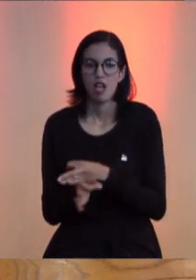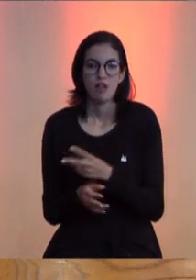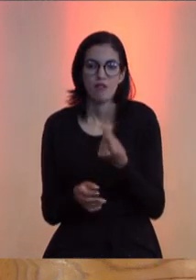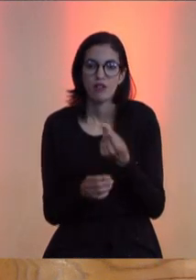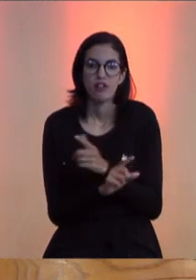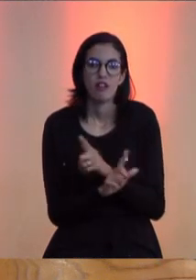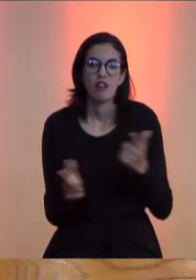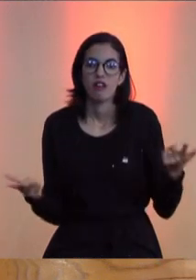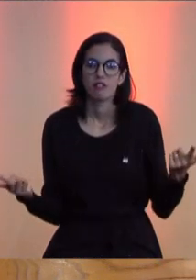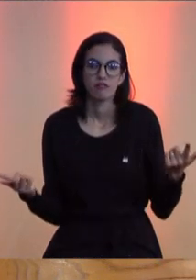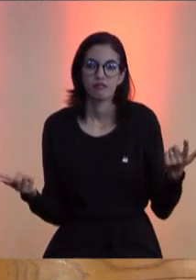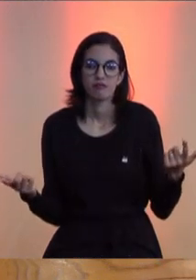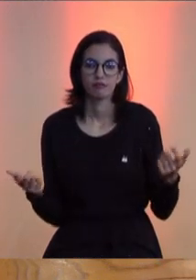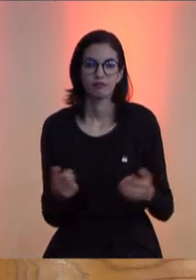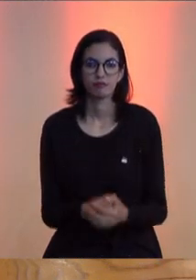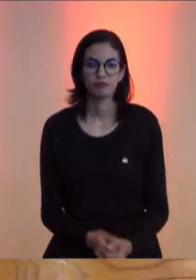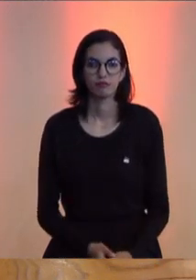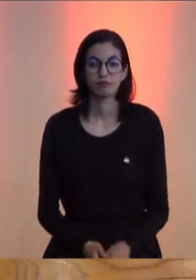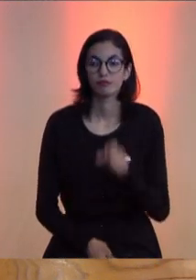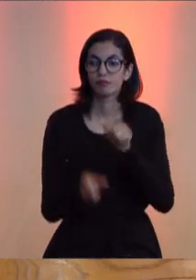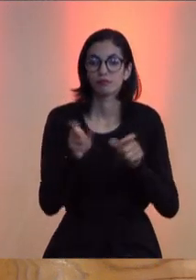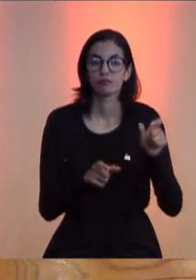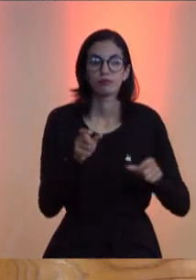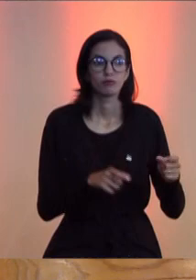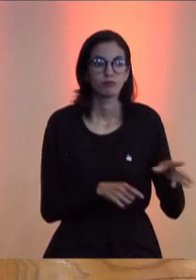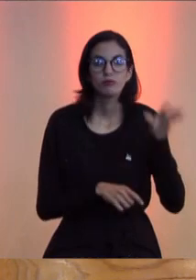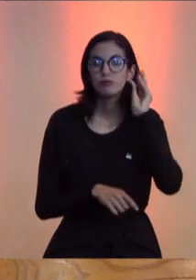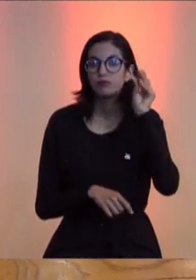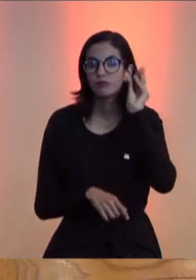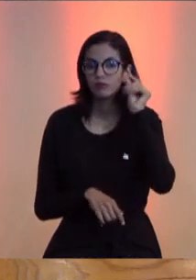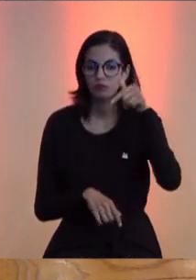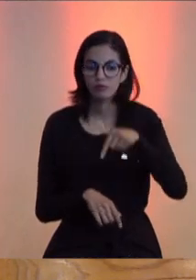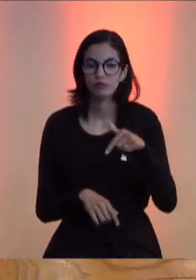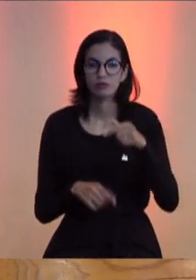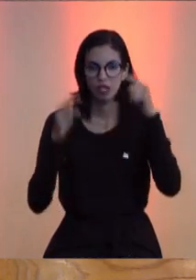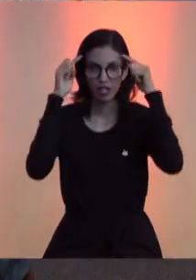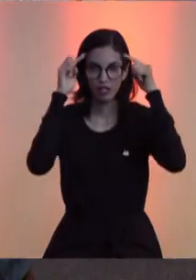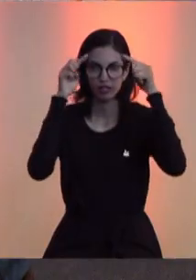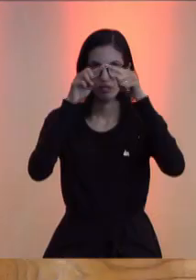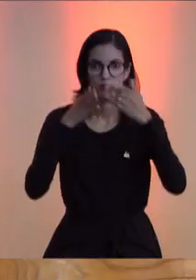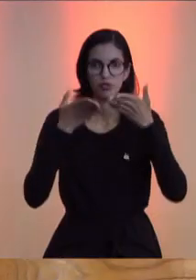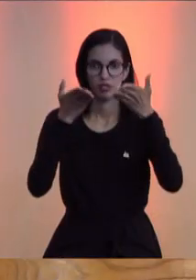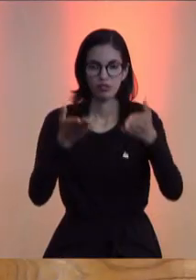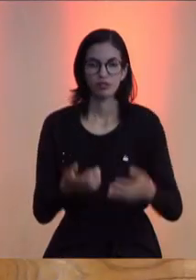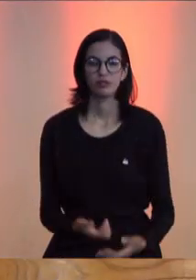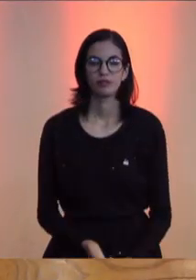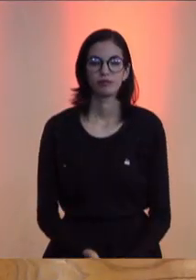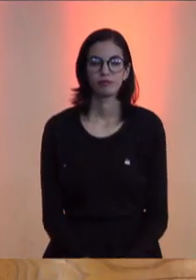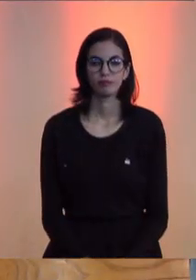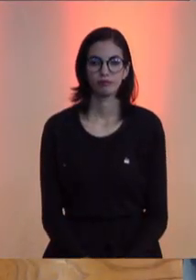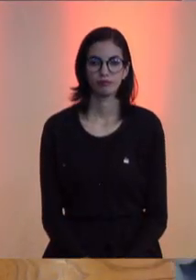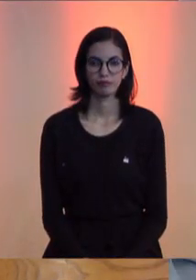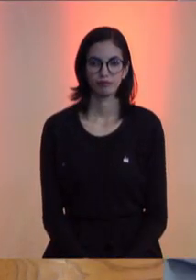today. Yo los desafío a los que escuchen este sermón. Take time to train your children with this, but if not